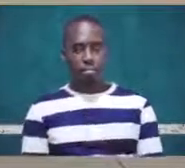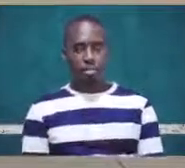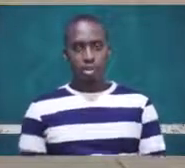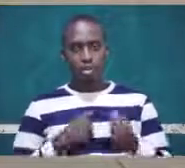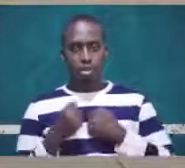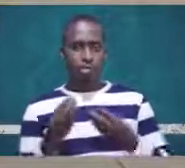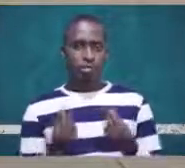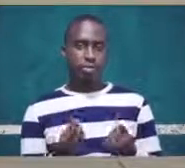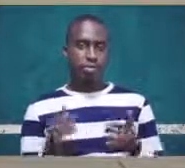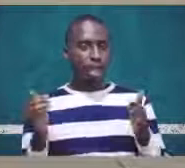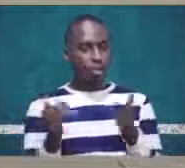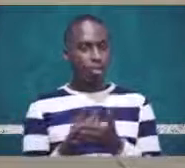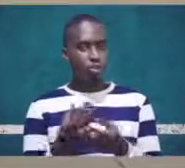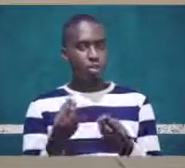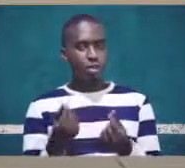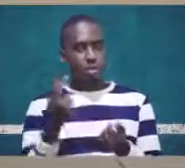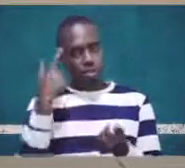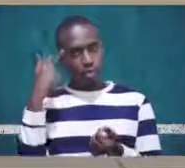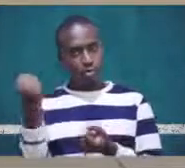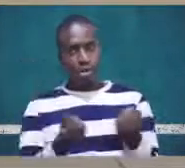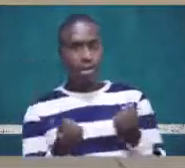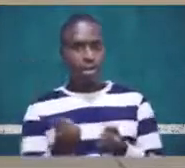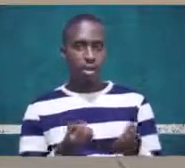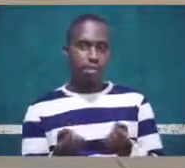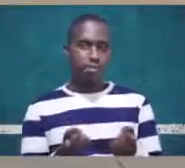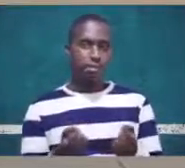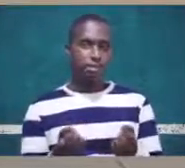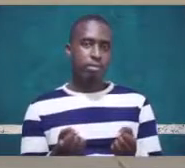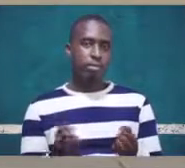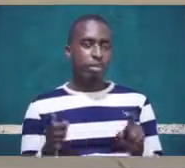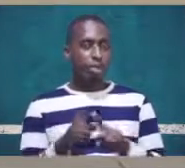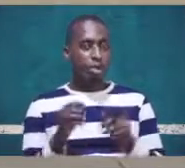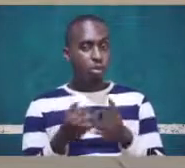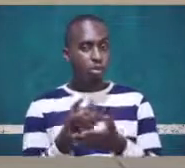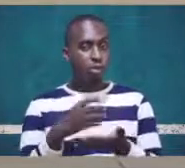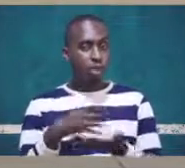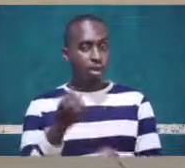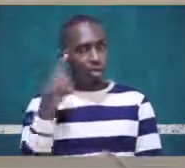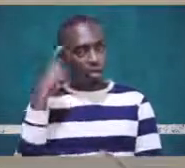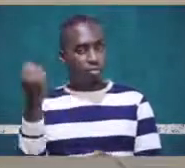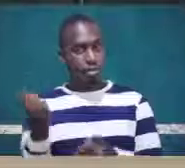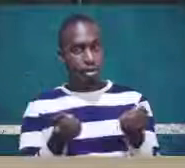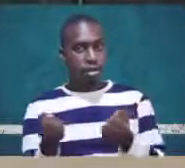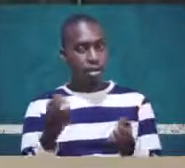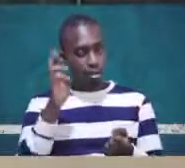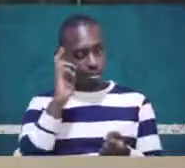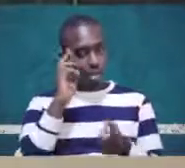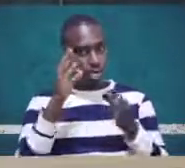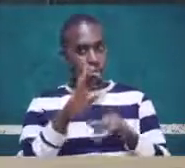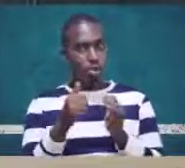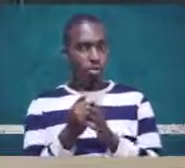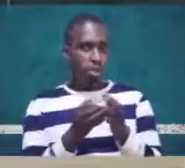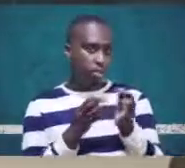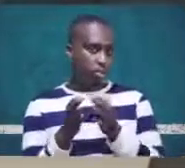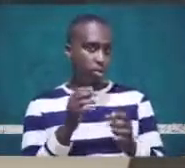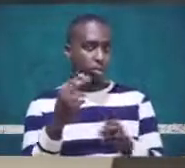1,260,000 as the new value of the car. So from this new value of the car, you remember what I explained to you, what you call